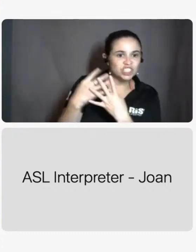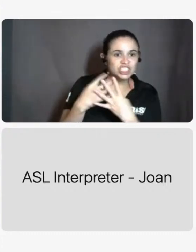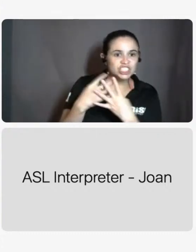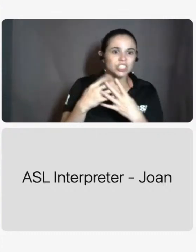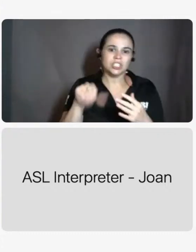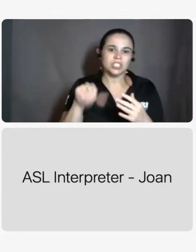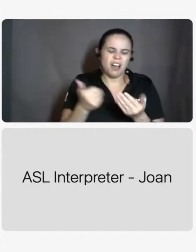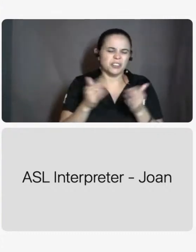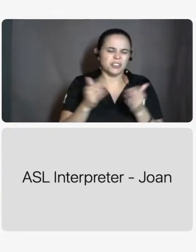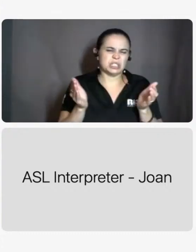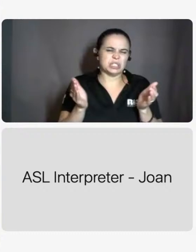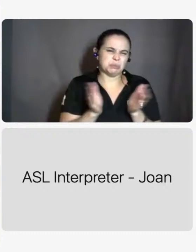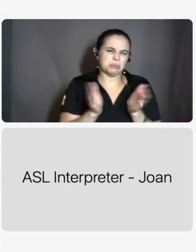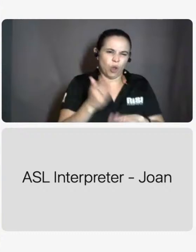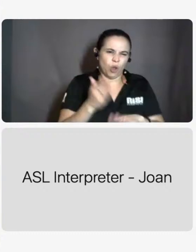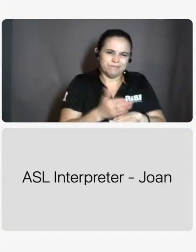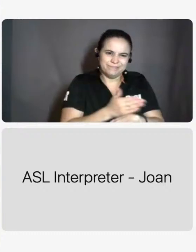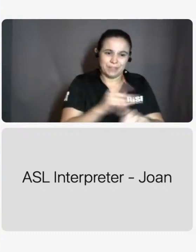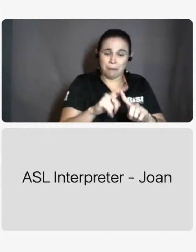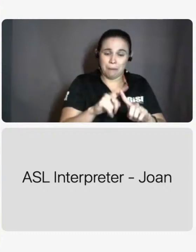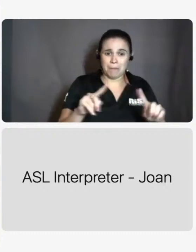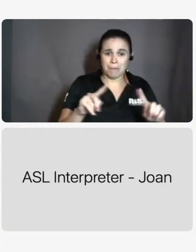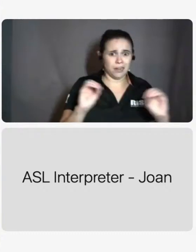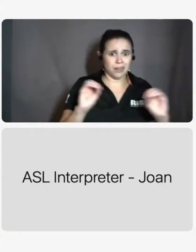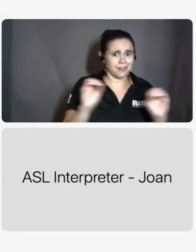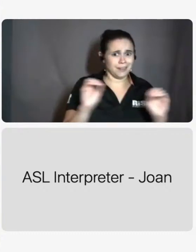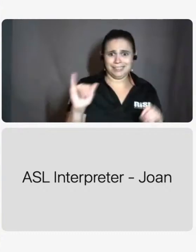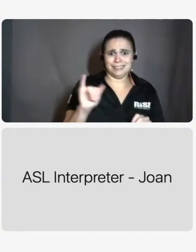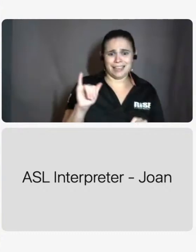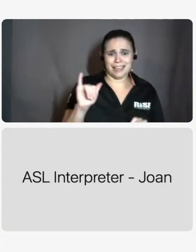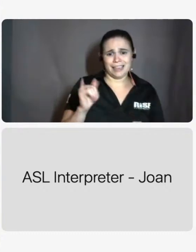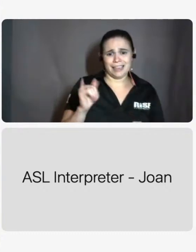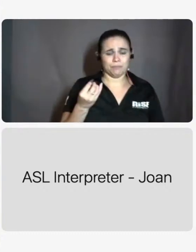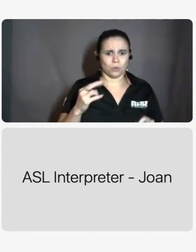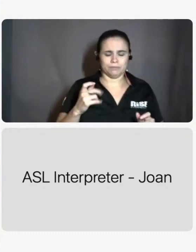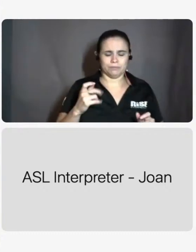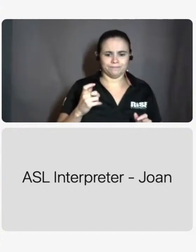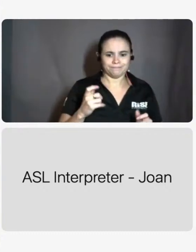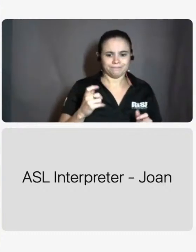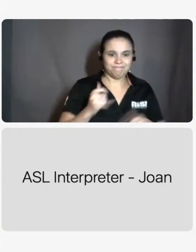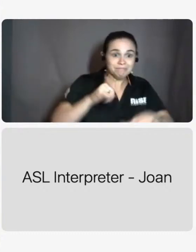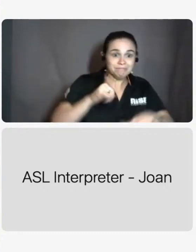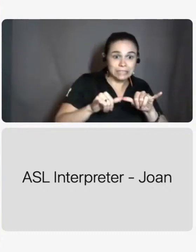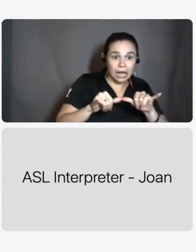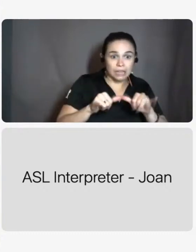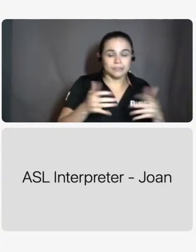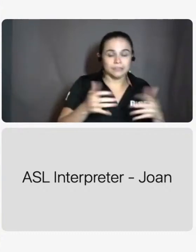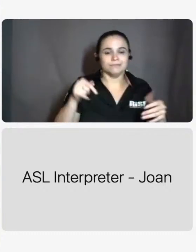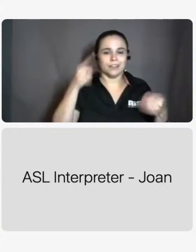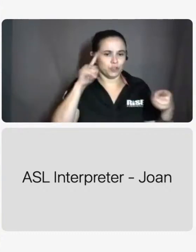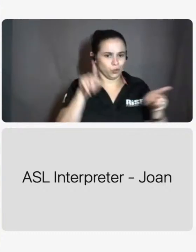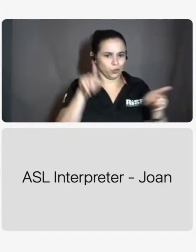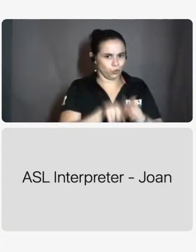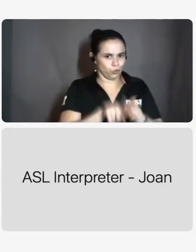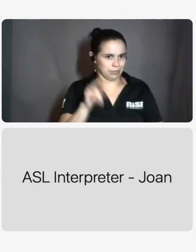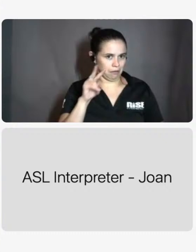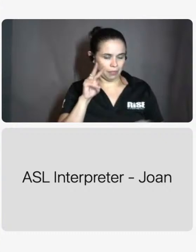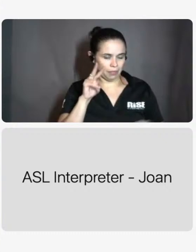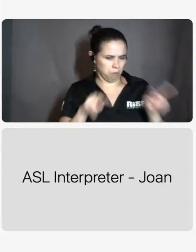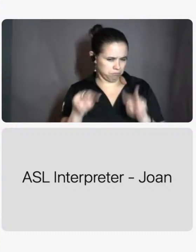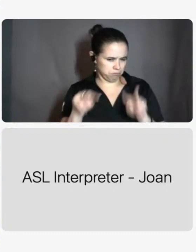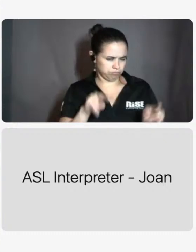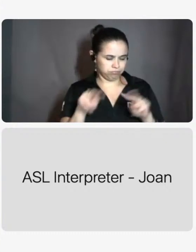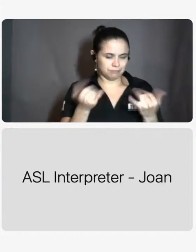the vision of the agreement that you're looking at tonight, where I think to the credit of the developer